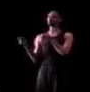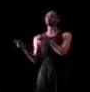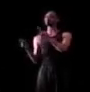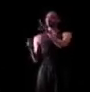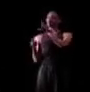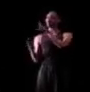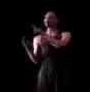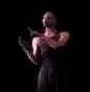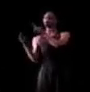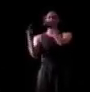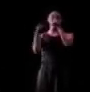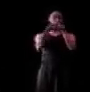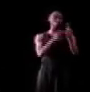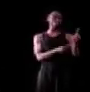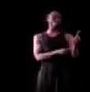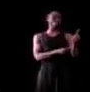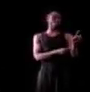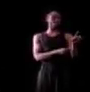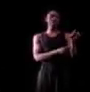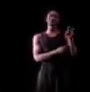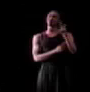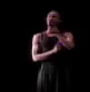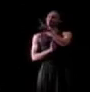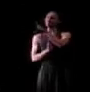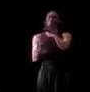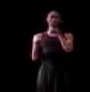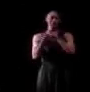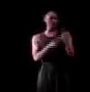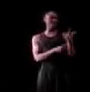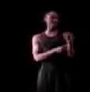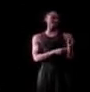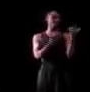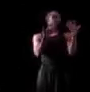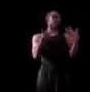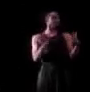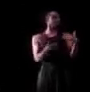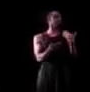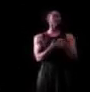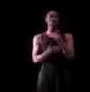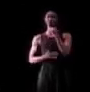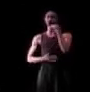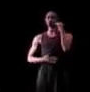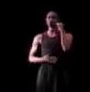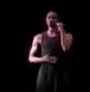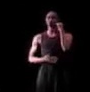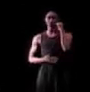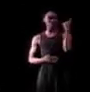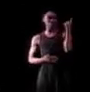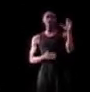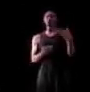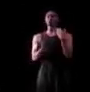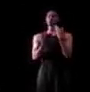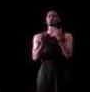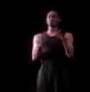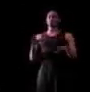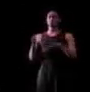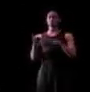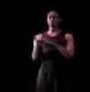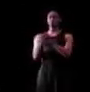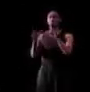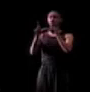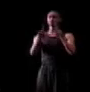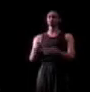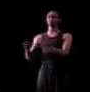That wasn't true in 1958, when childhood sweethearts, Mildred and Richard, drove 90 miles north to Washington, D.C., where they could